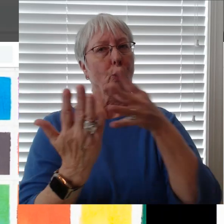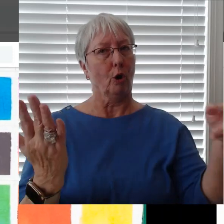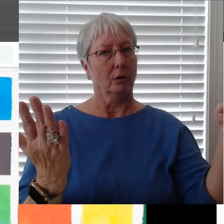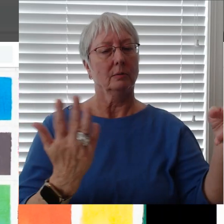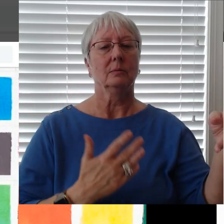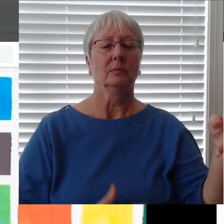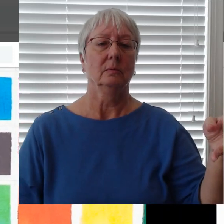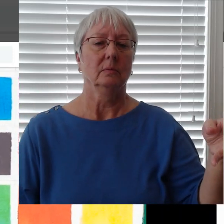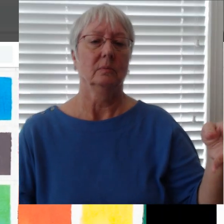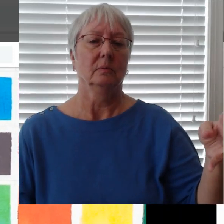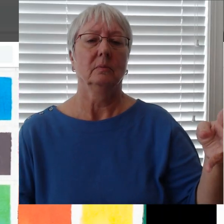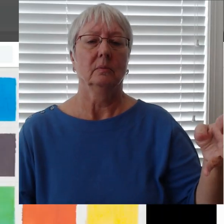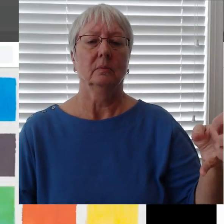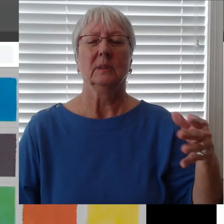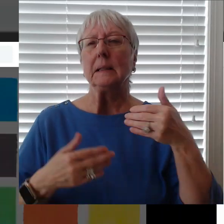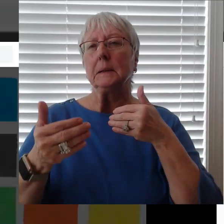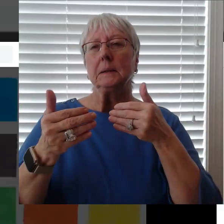or digitally.